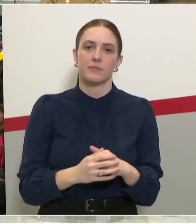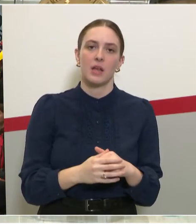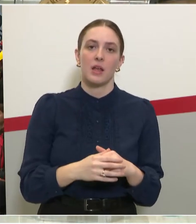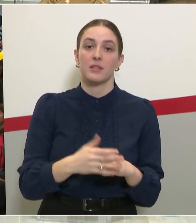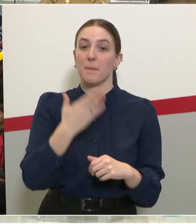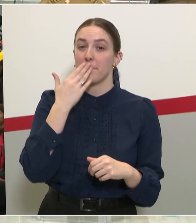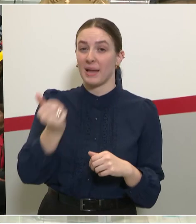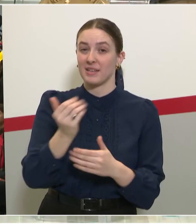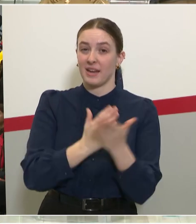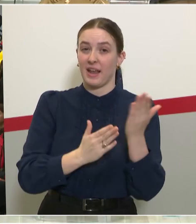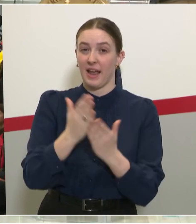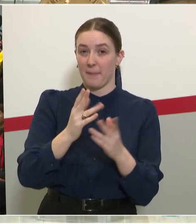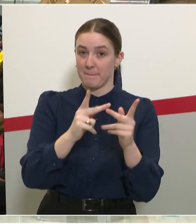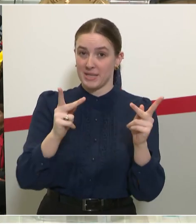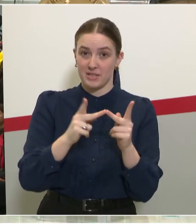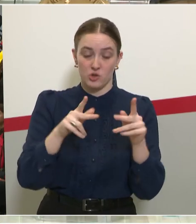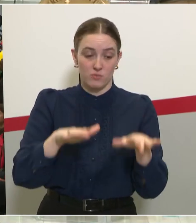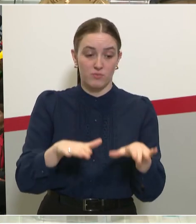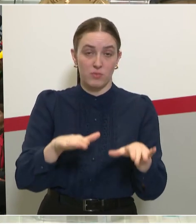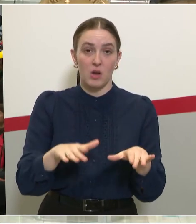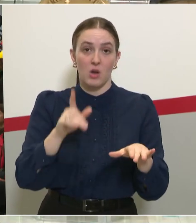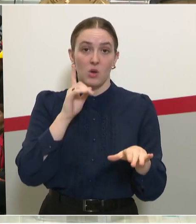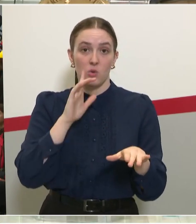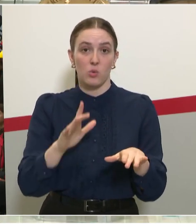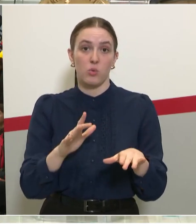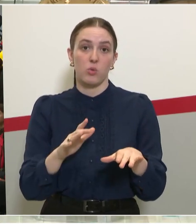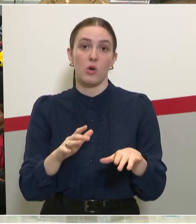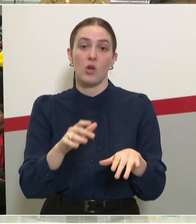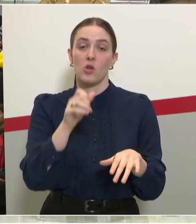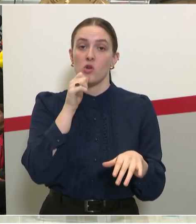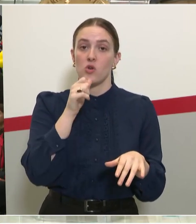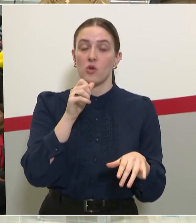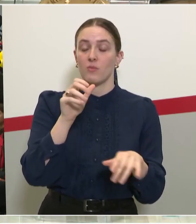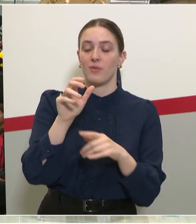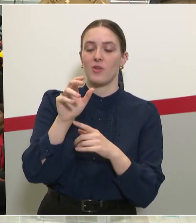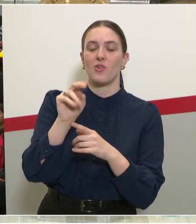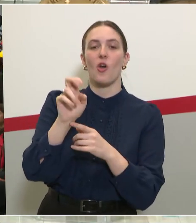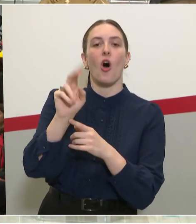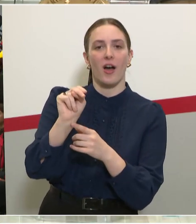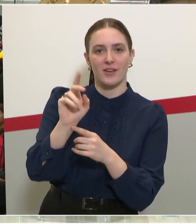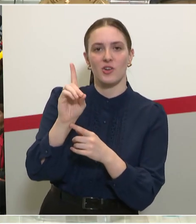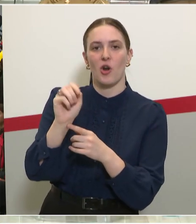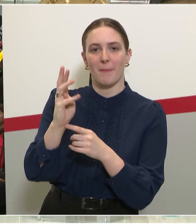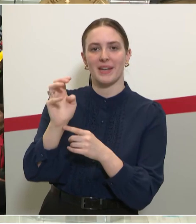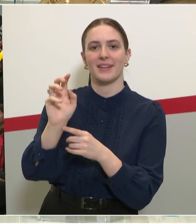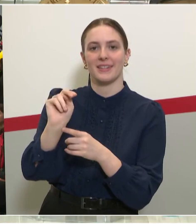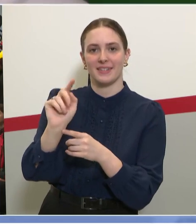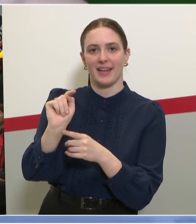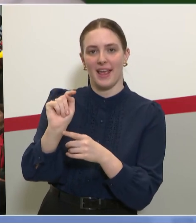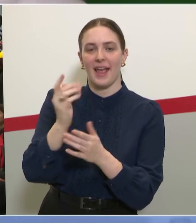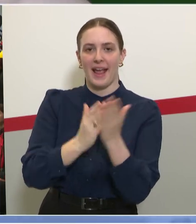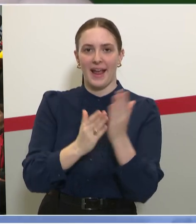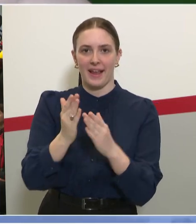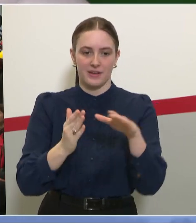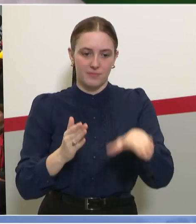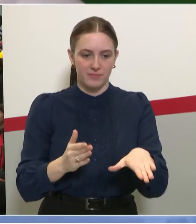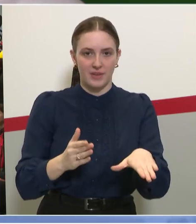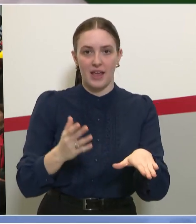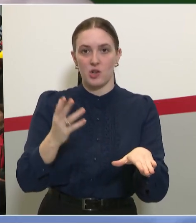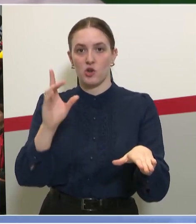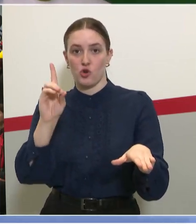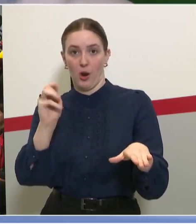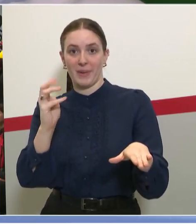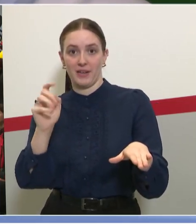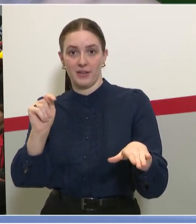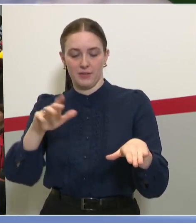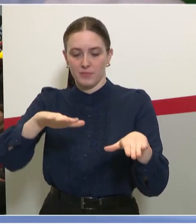you want to put your non-dominant hand out, your dominant hand right after that, You want to lean over and you want to push. Well, with these dummies, they're going to